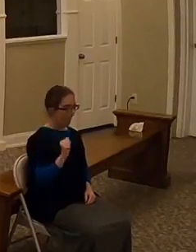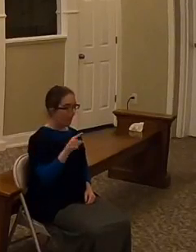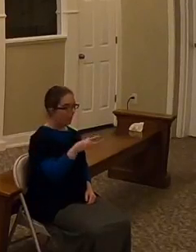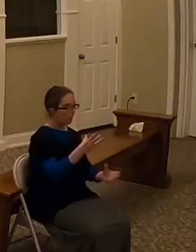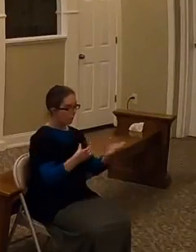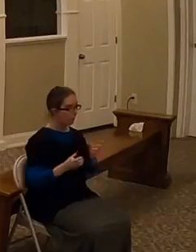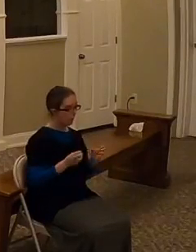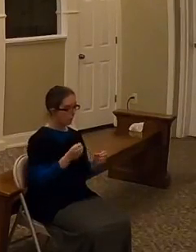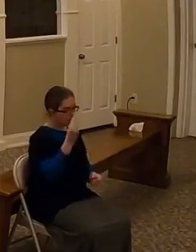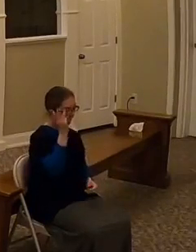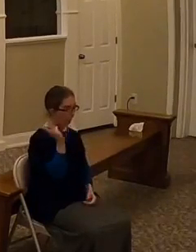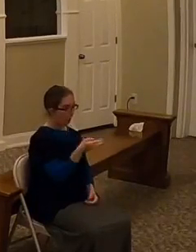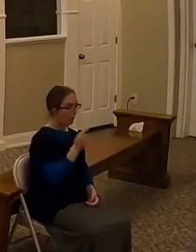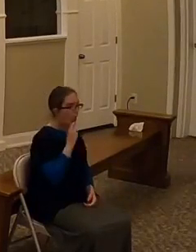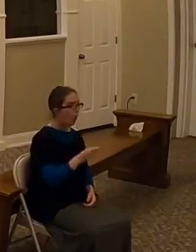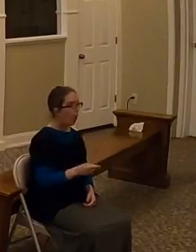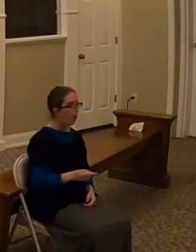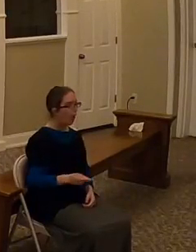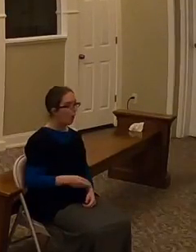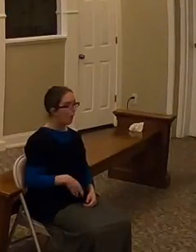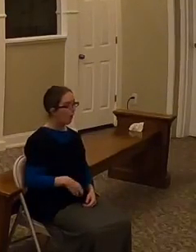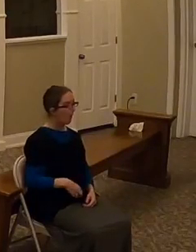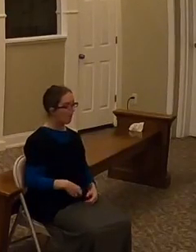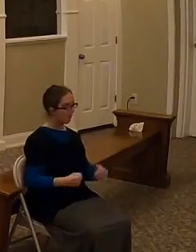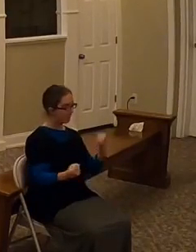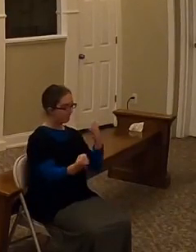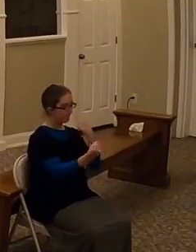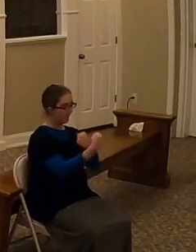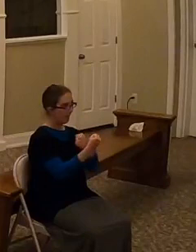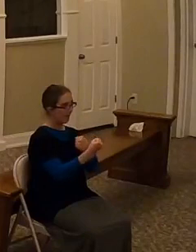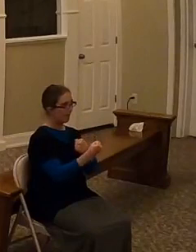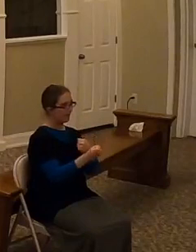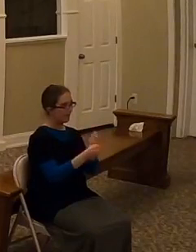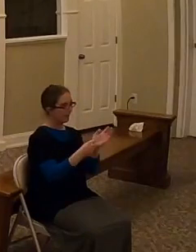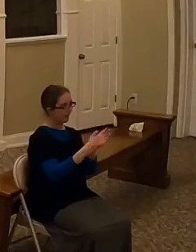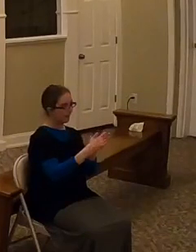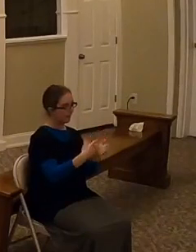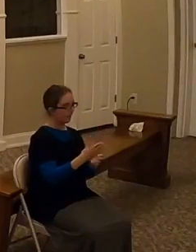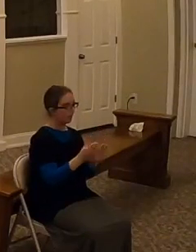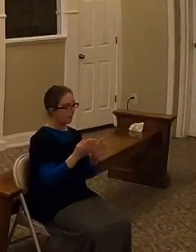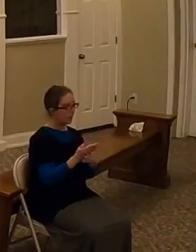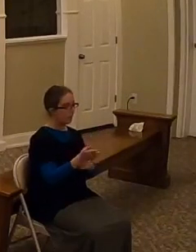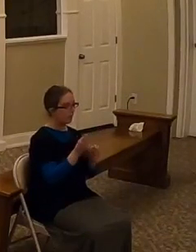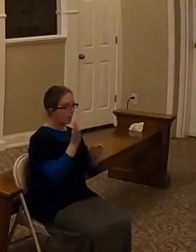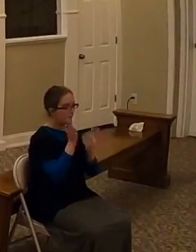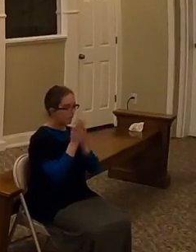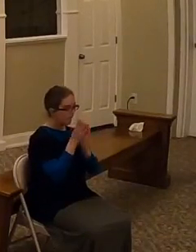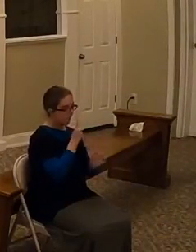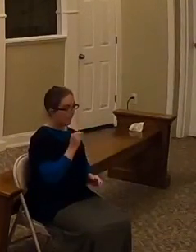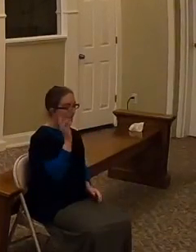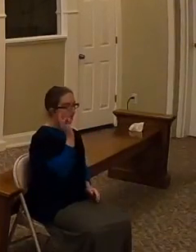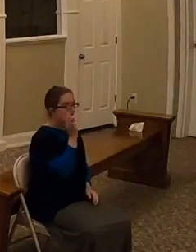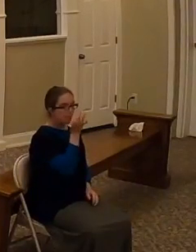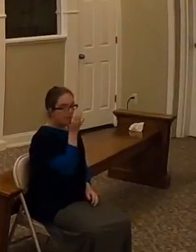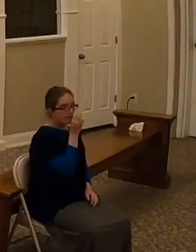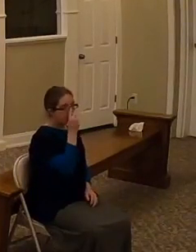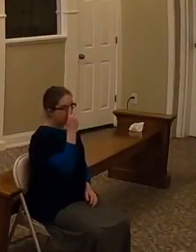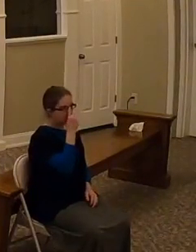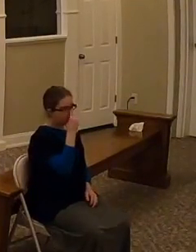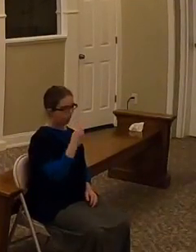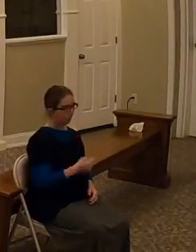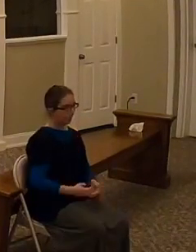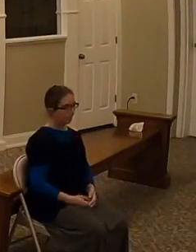you to understand, we are binding up those things through prayer and fasting.